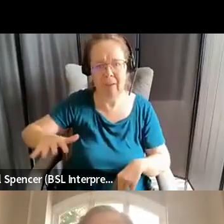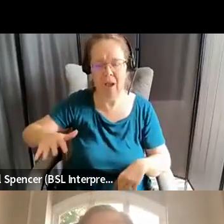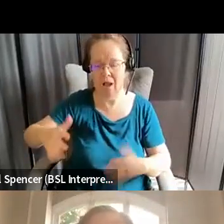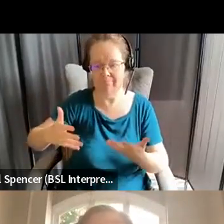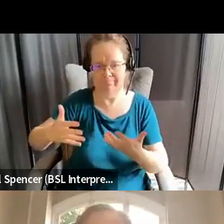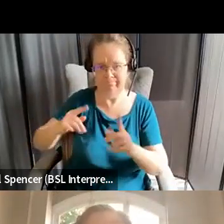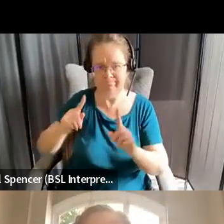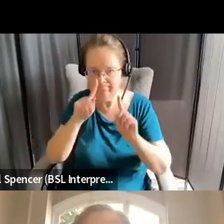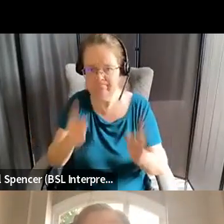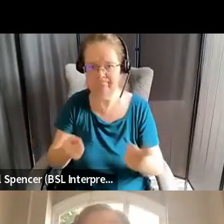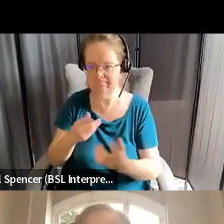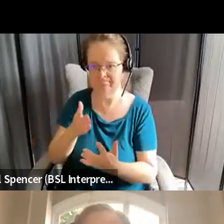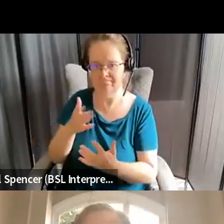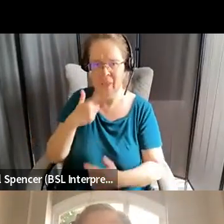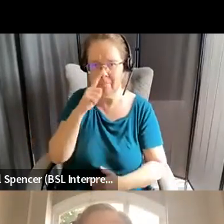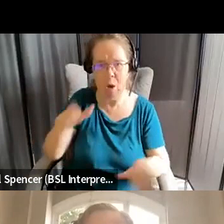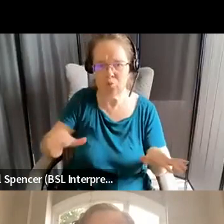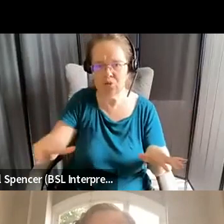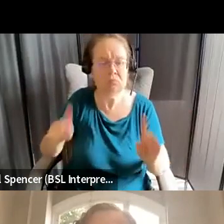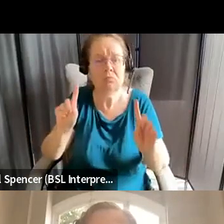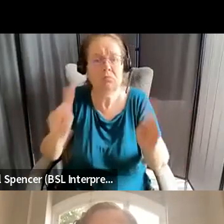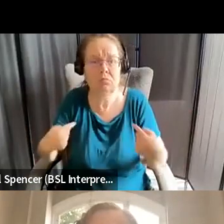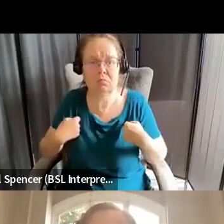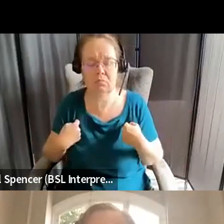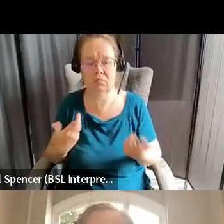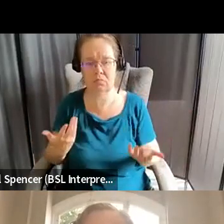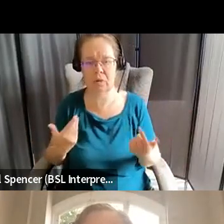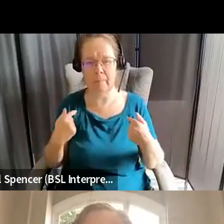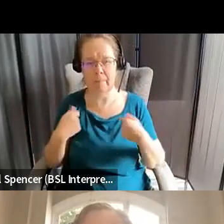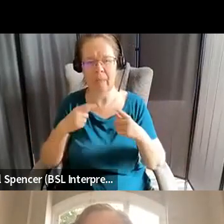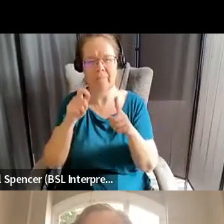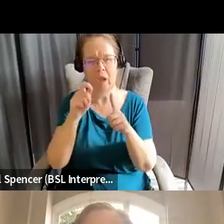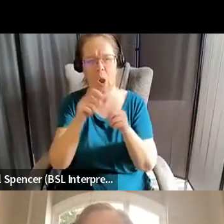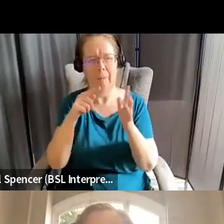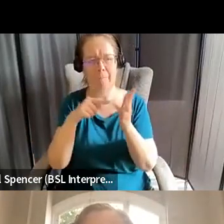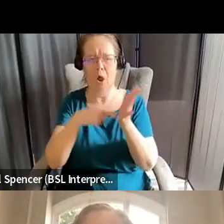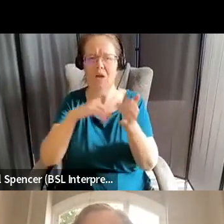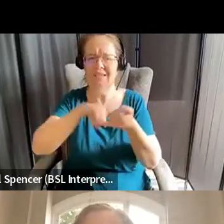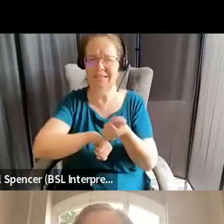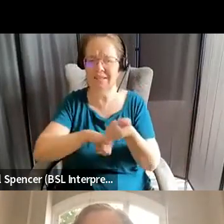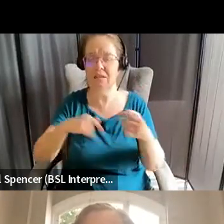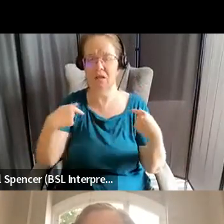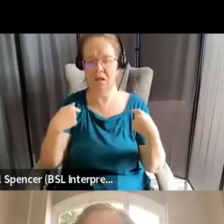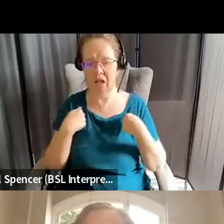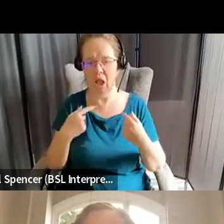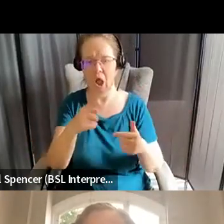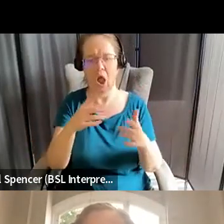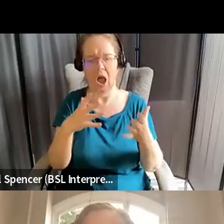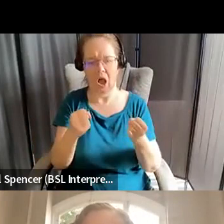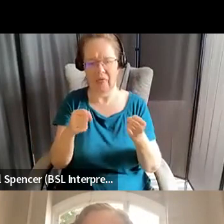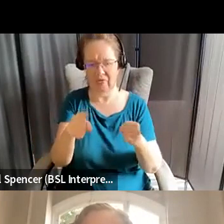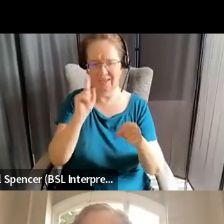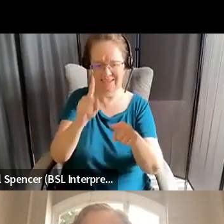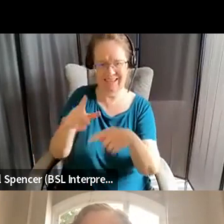that I wouldn't be able to use my mouse. I have what's called postural and intentional tremors. And intentional tremors,